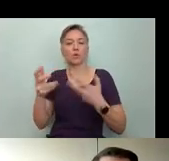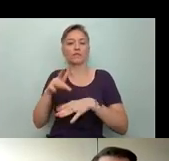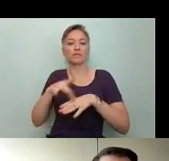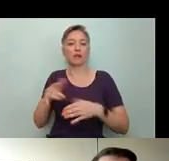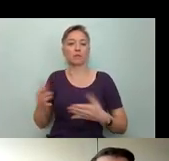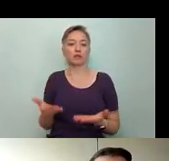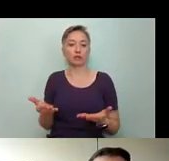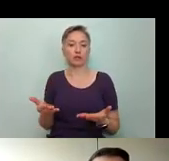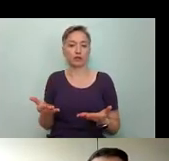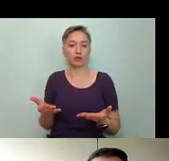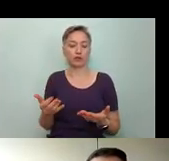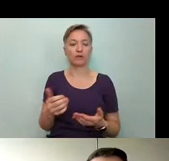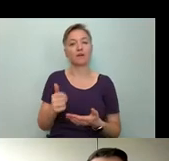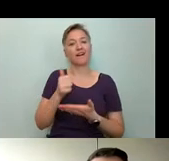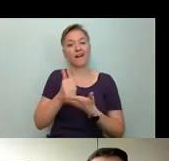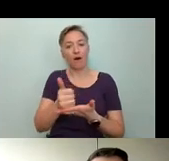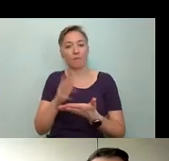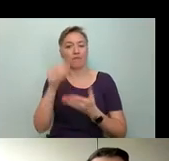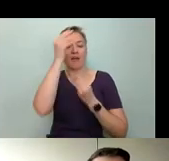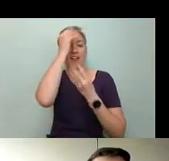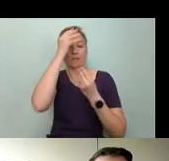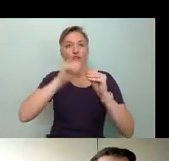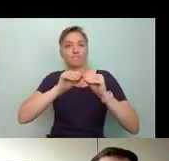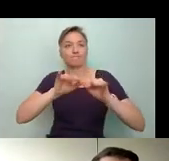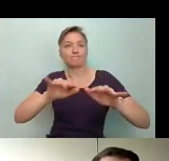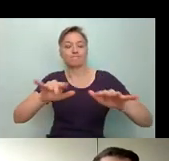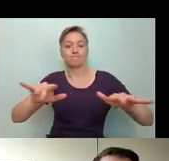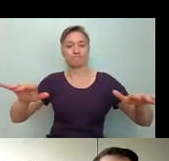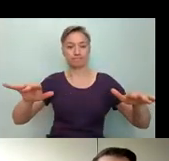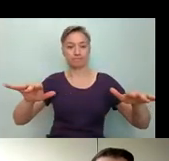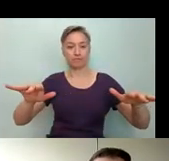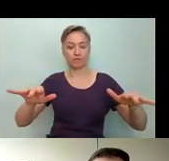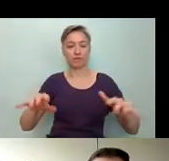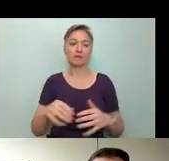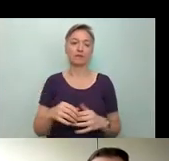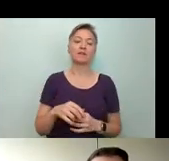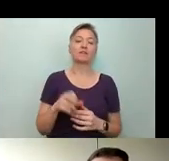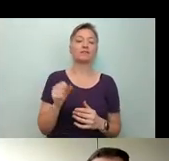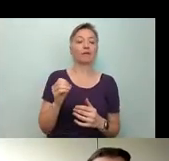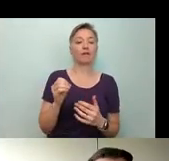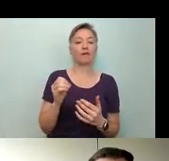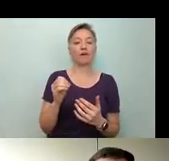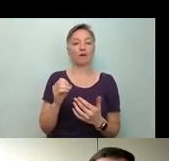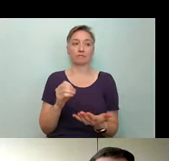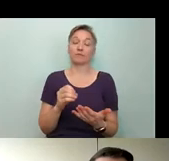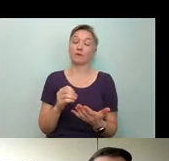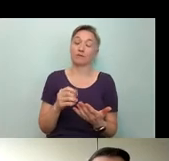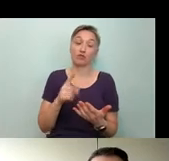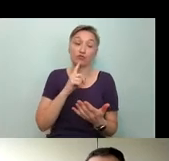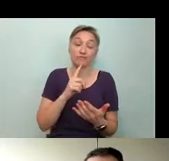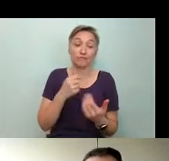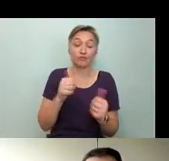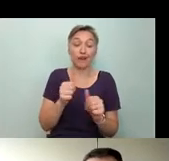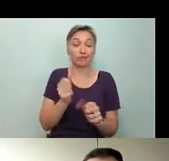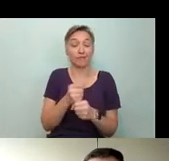to put some of that information out there in an externally facing way, trying to make it as easy as we possibly can for people to